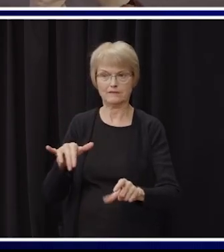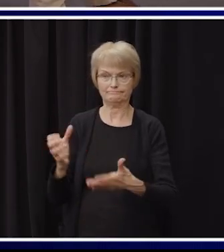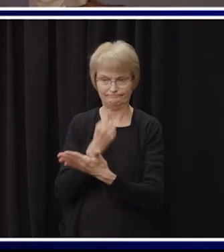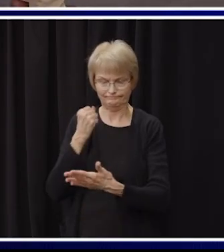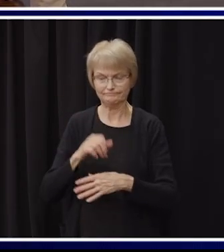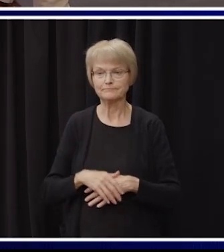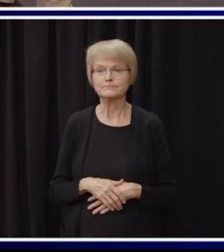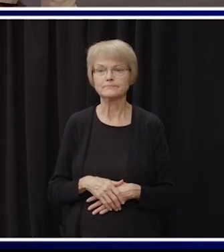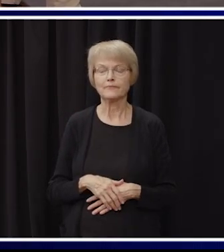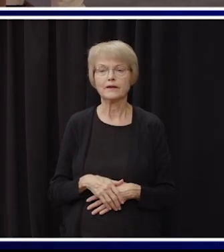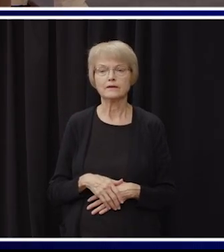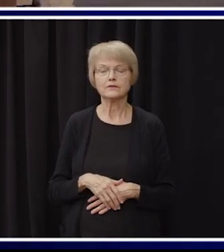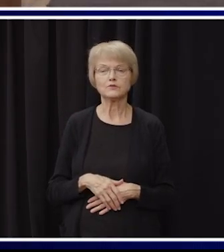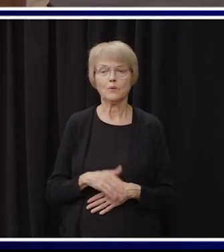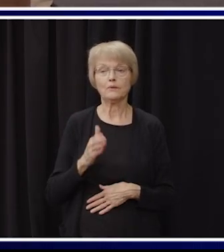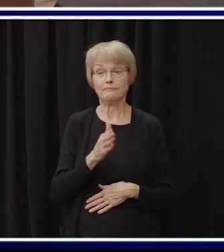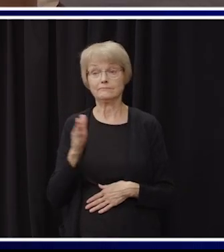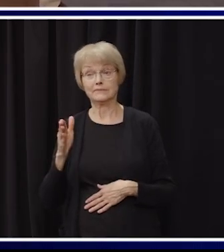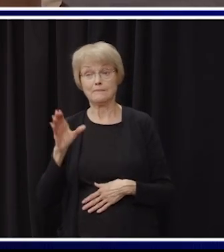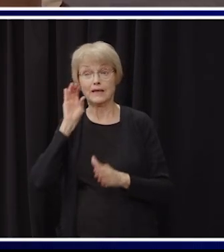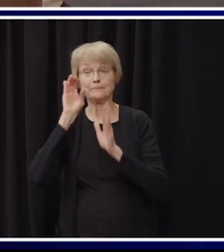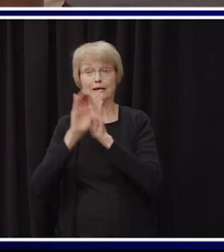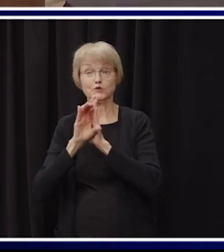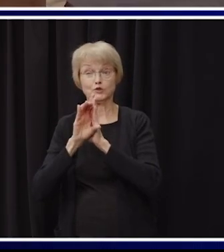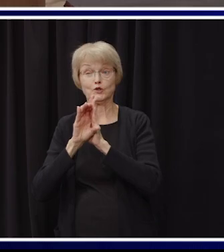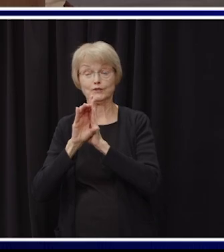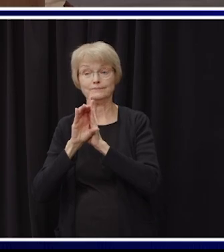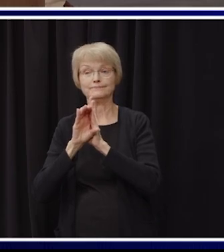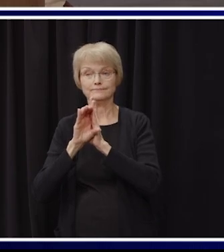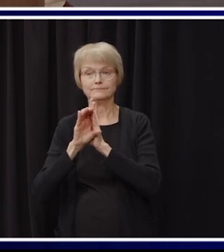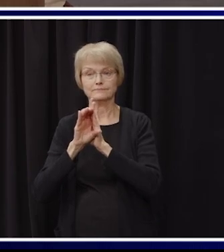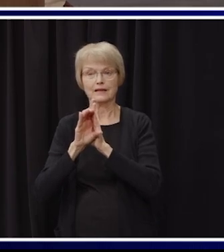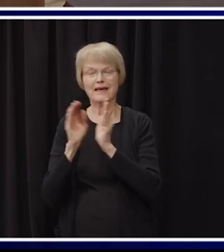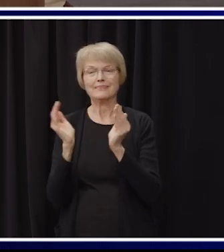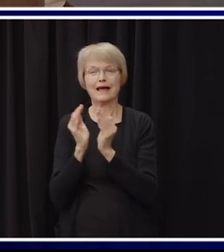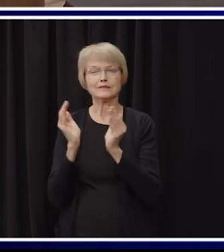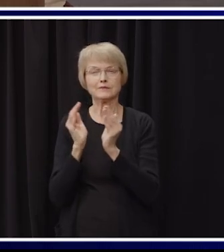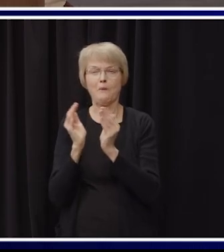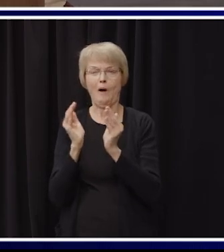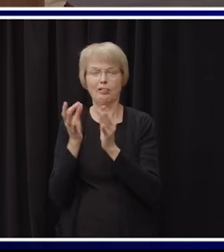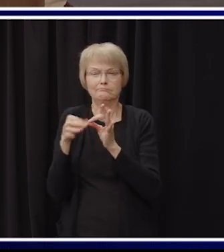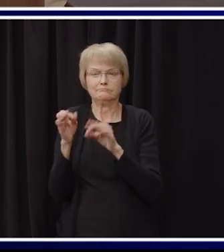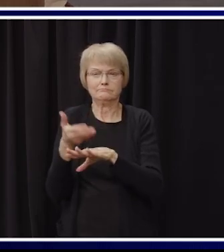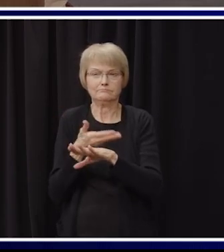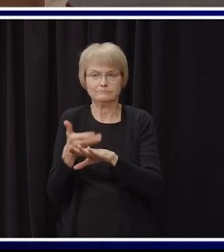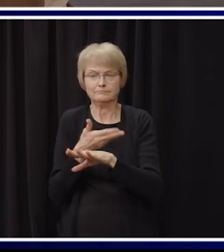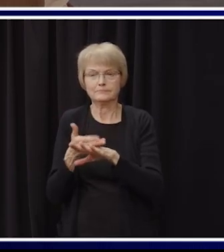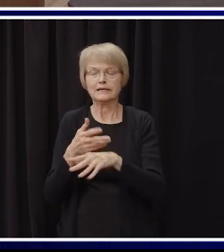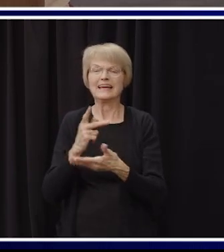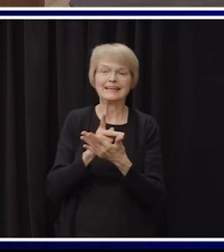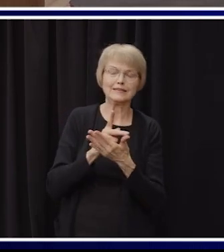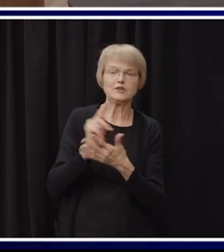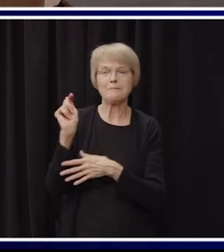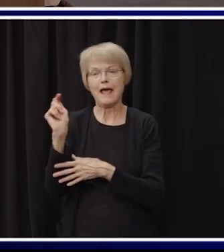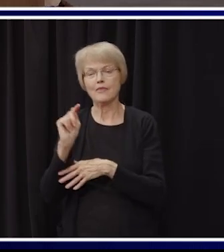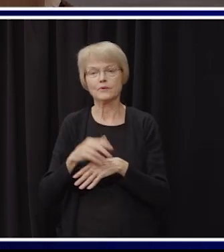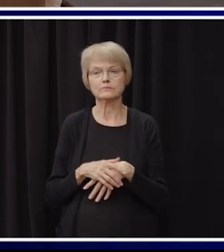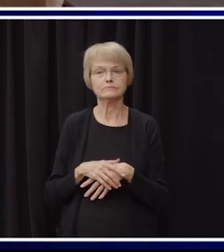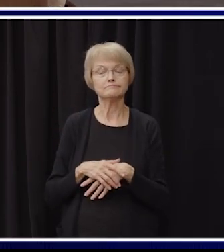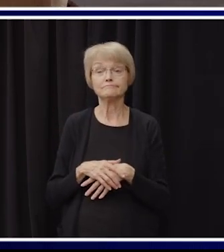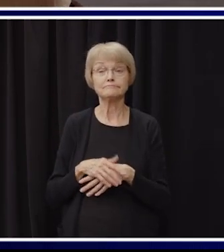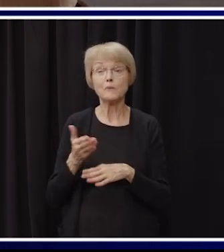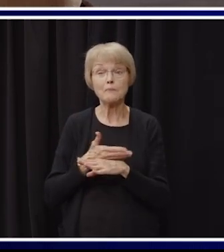And top left picture, this was just a small remodel, kitchen, bathroom, and all we did was the